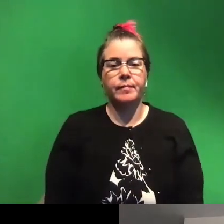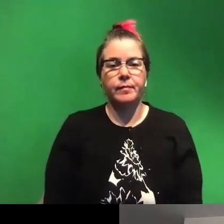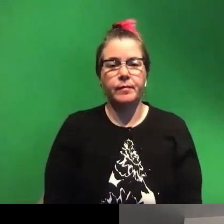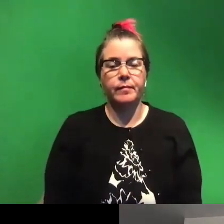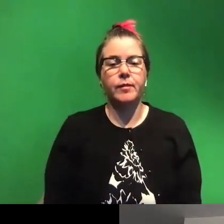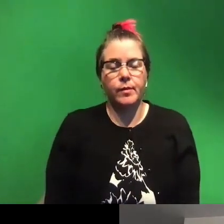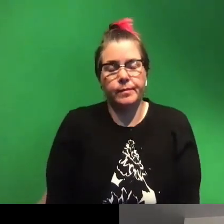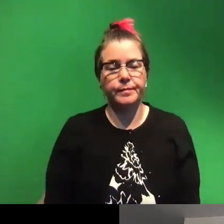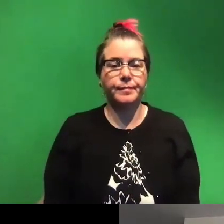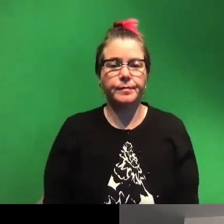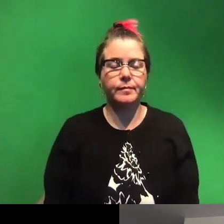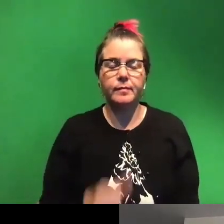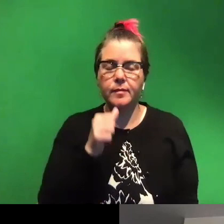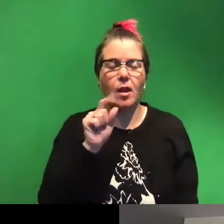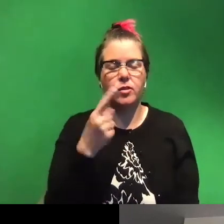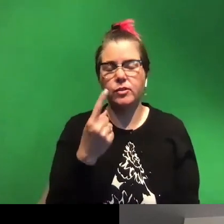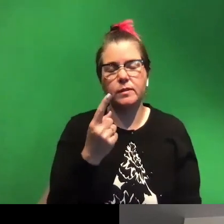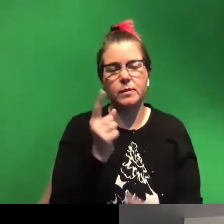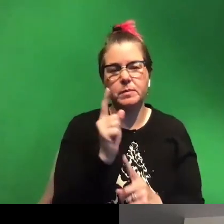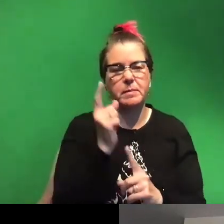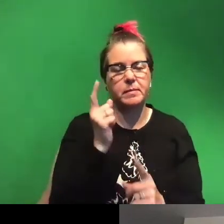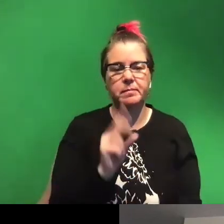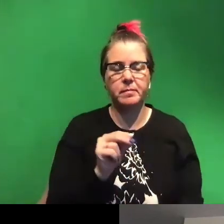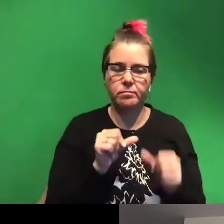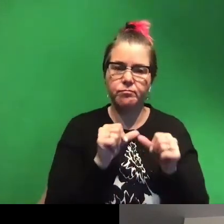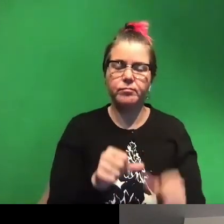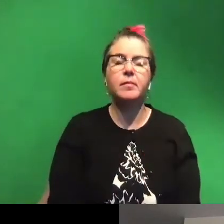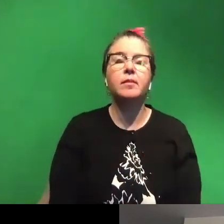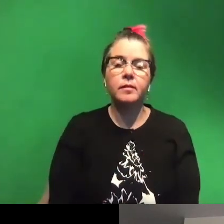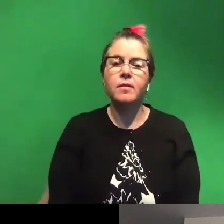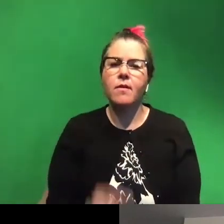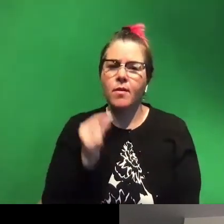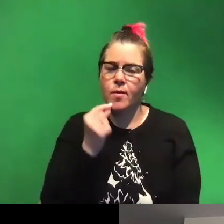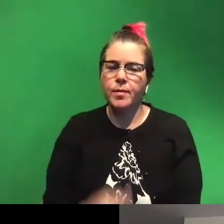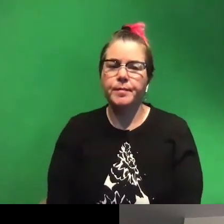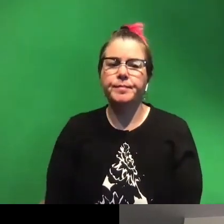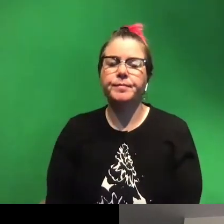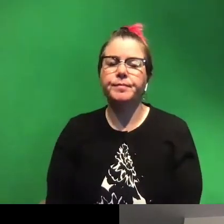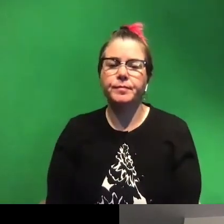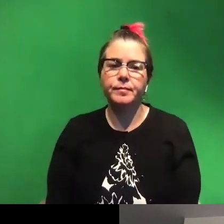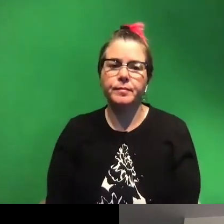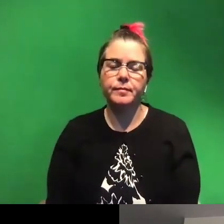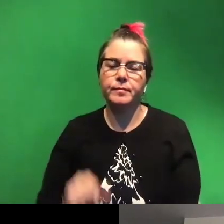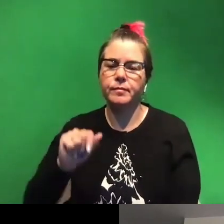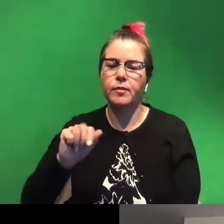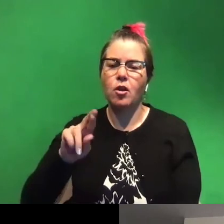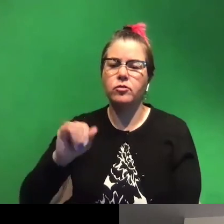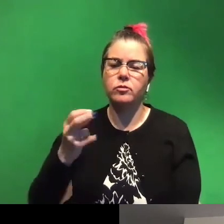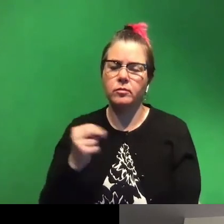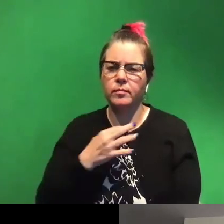Yeah, so it's not just for a few minutes. Cool. Arjun would like to know, can